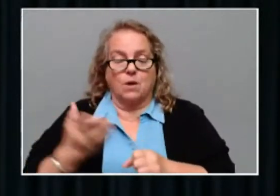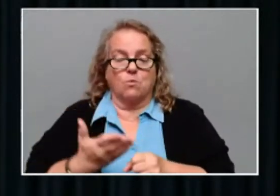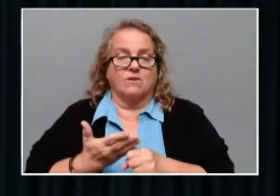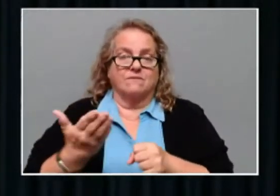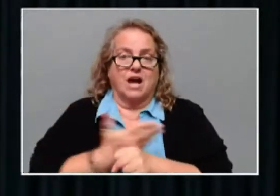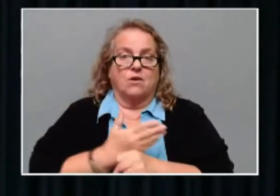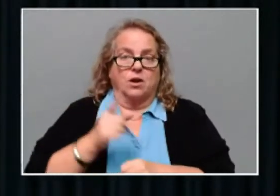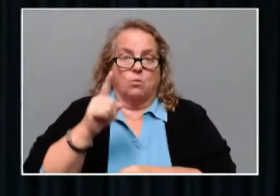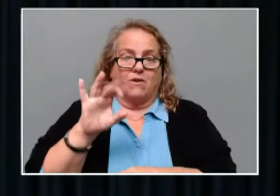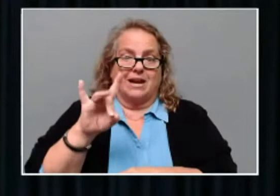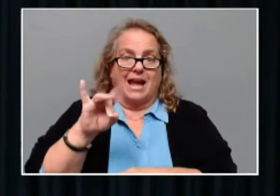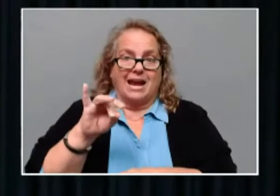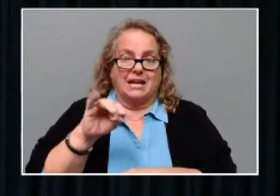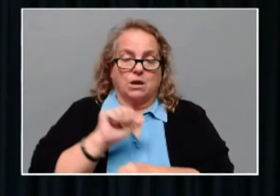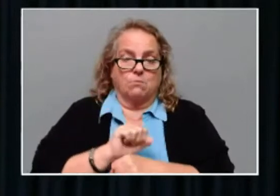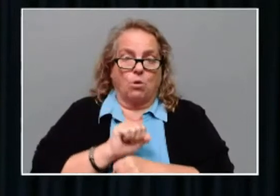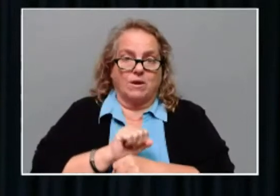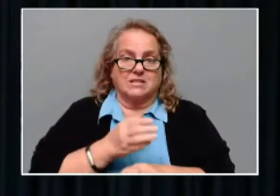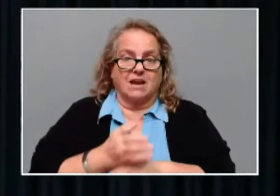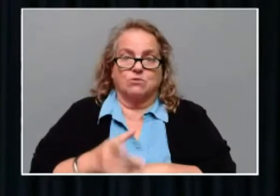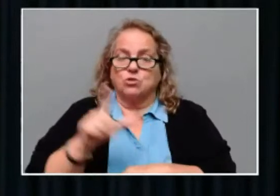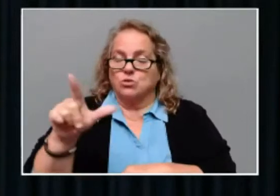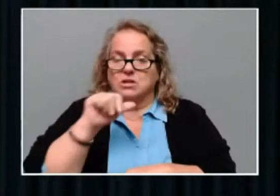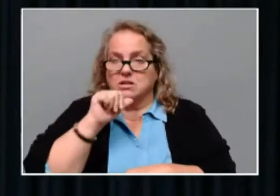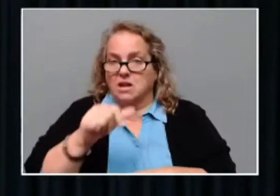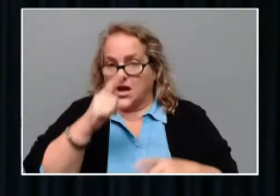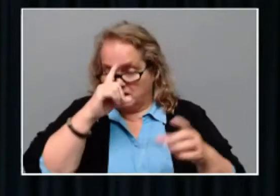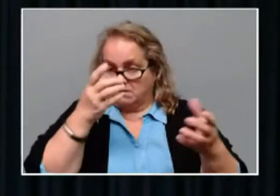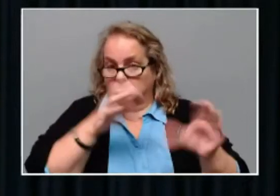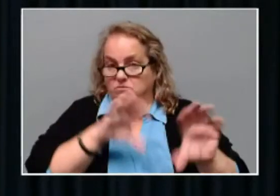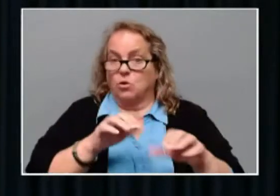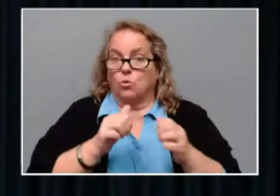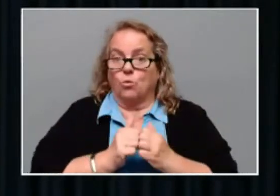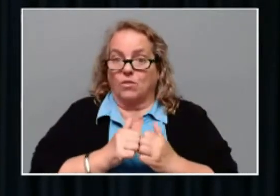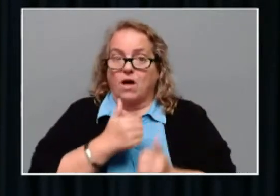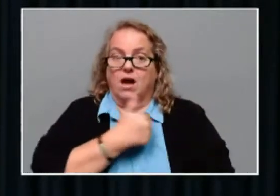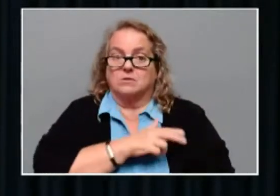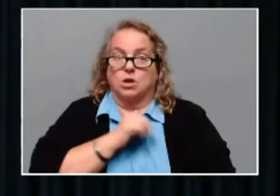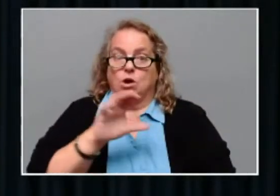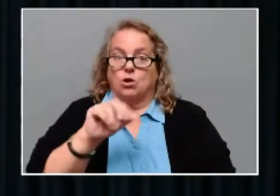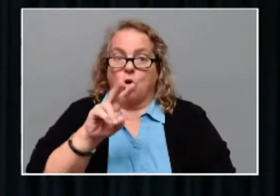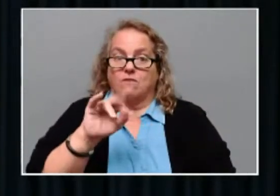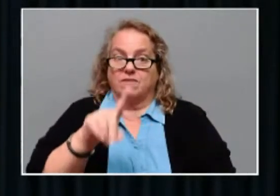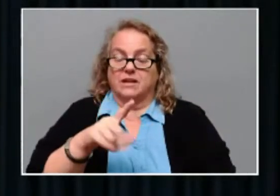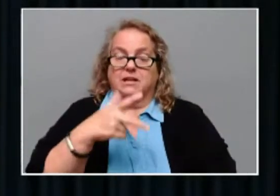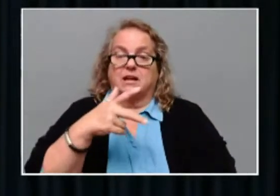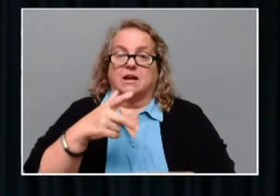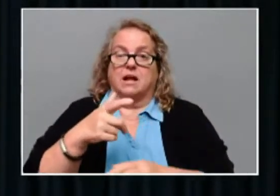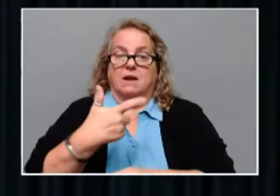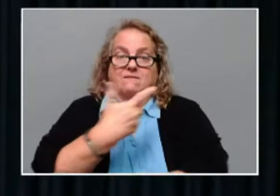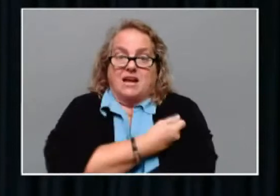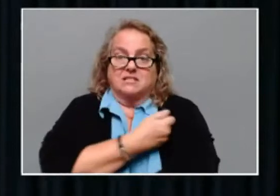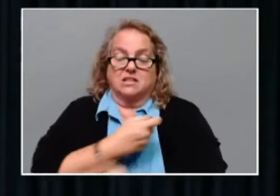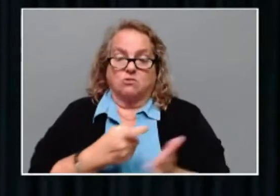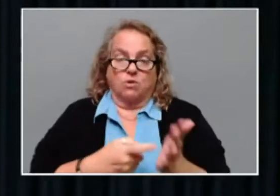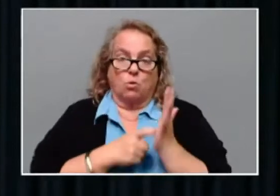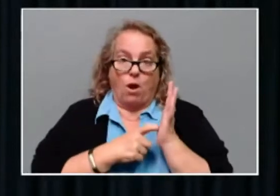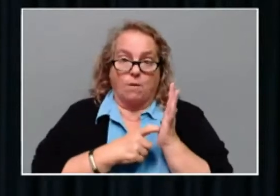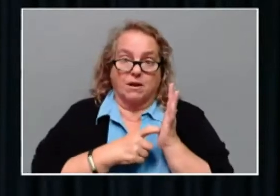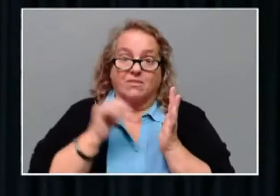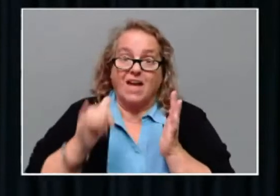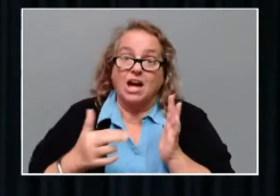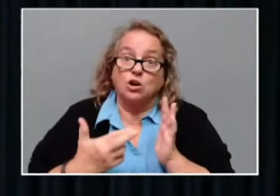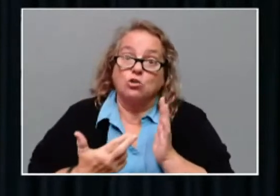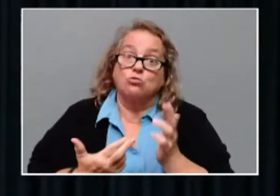employees after not complying with the hospital's COVID-19 vaccine requirement mandate. That represents about 5% of their